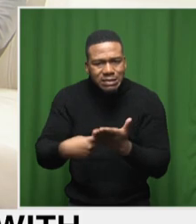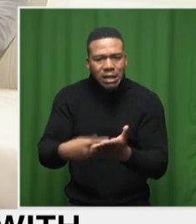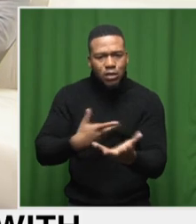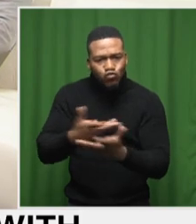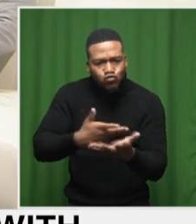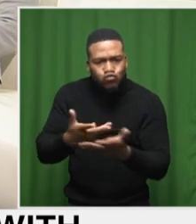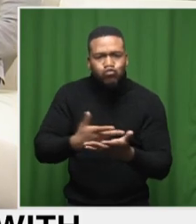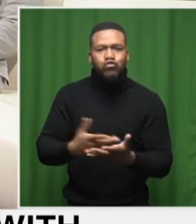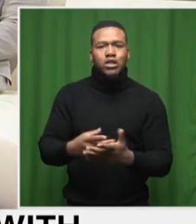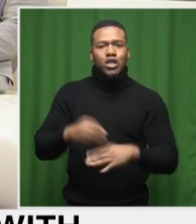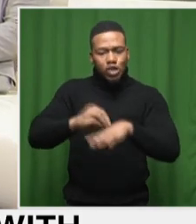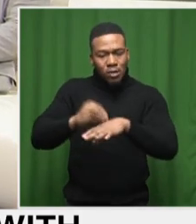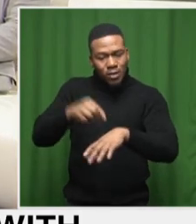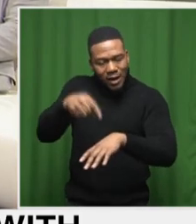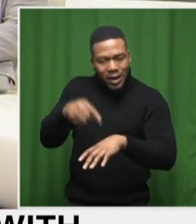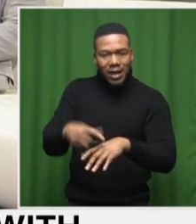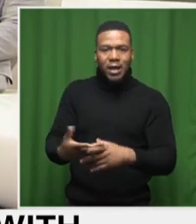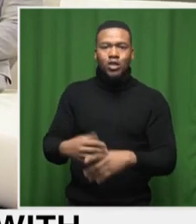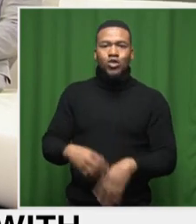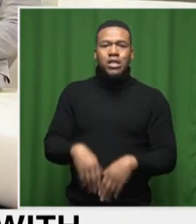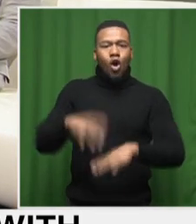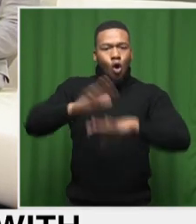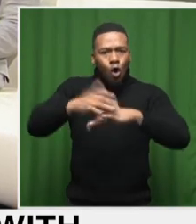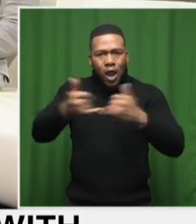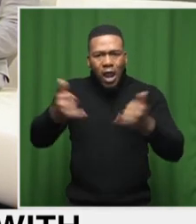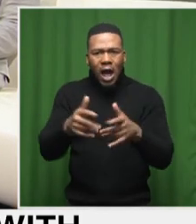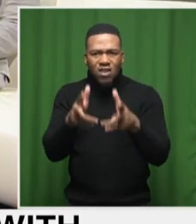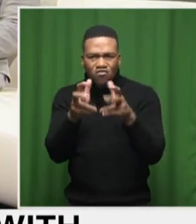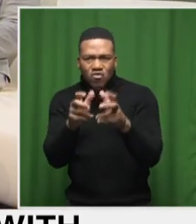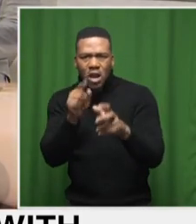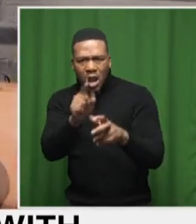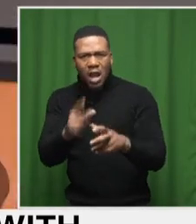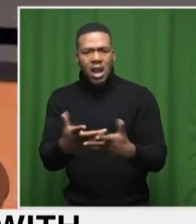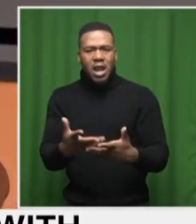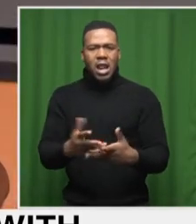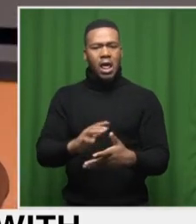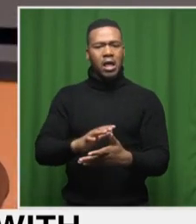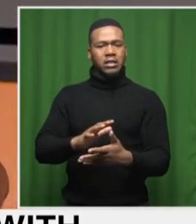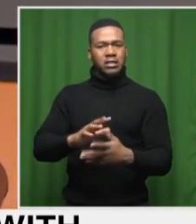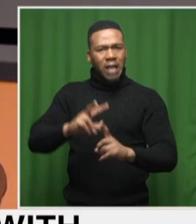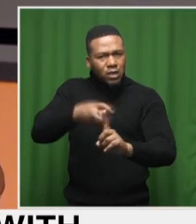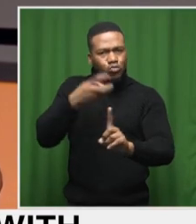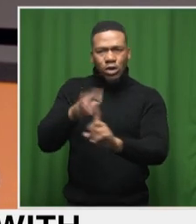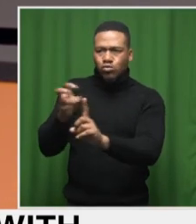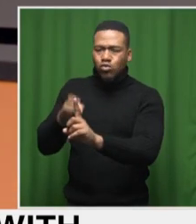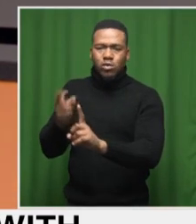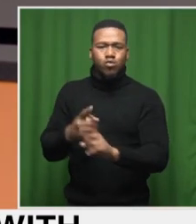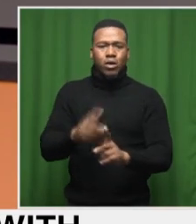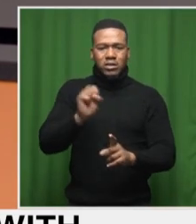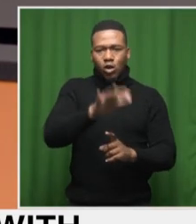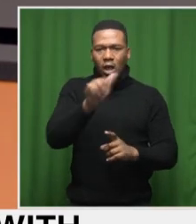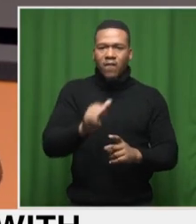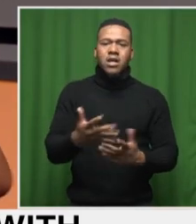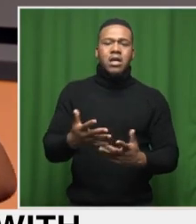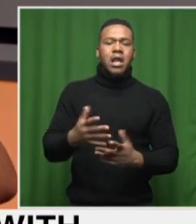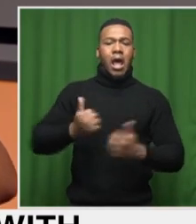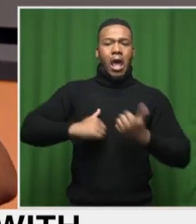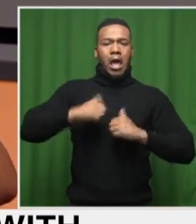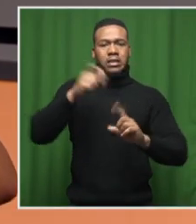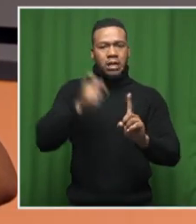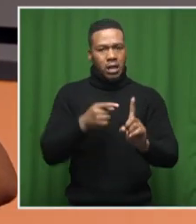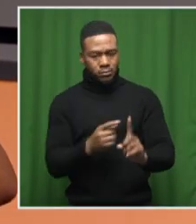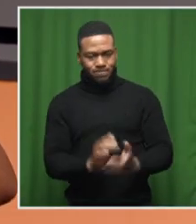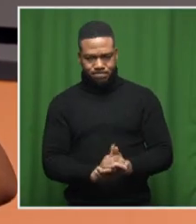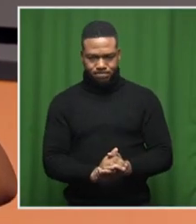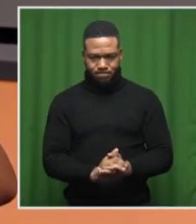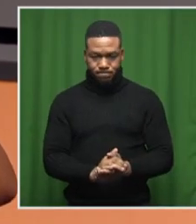the streaming platforms exploiting South African talent so shamelessly. Lovely chatting to you, hey. Thank you. All right, that was South African Guild of